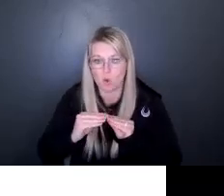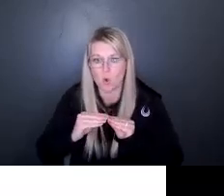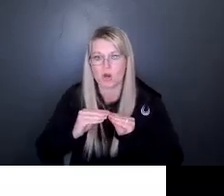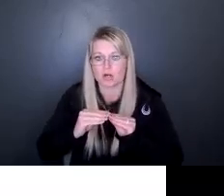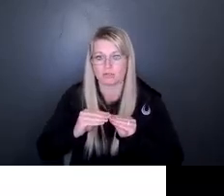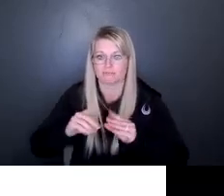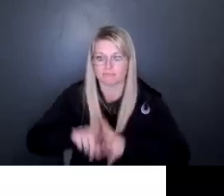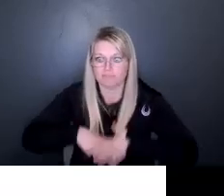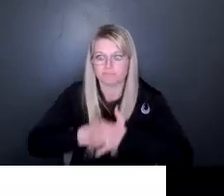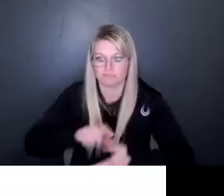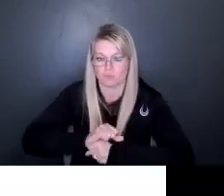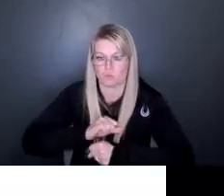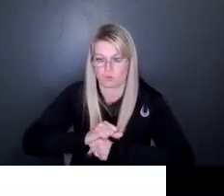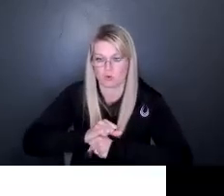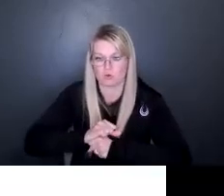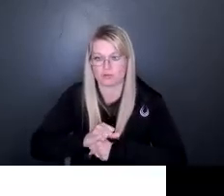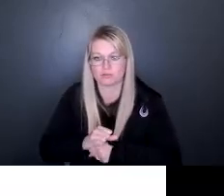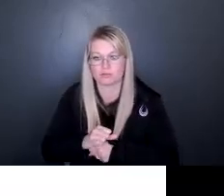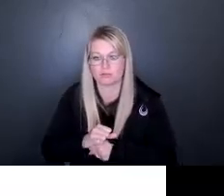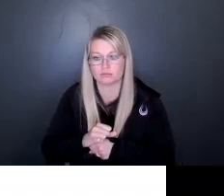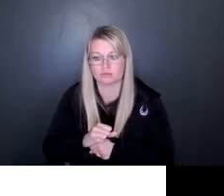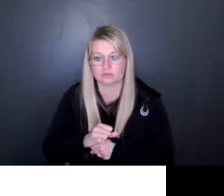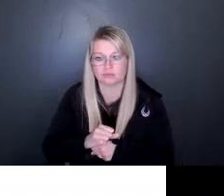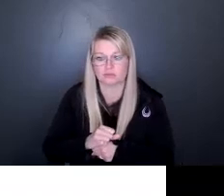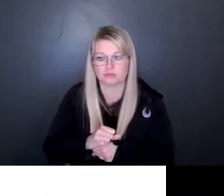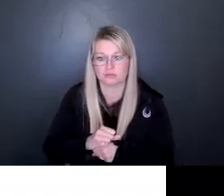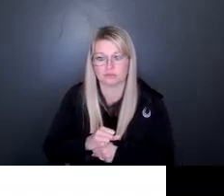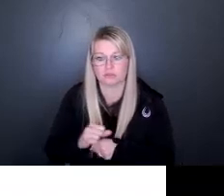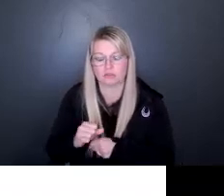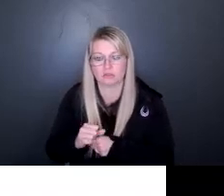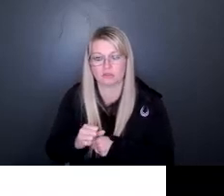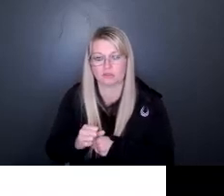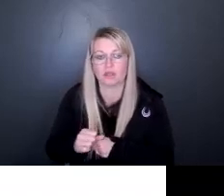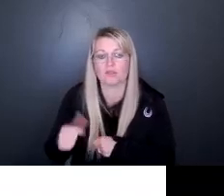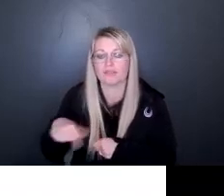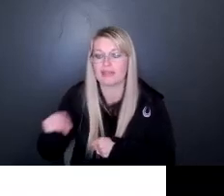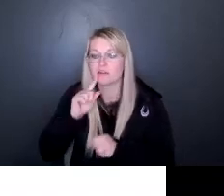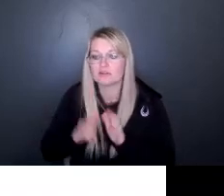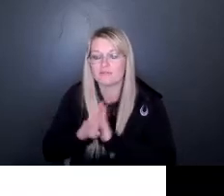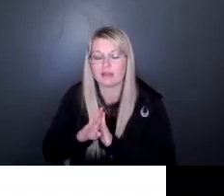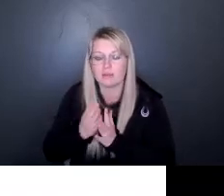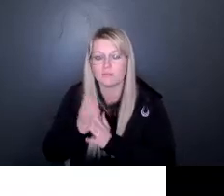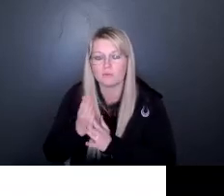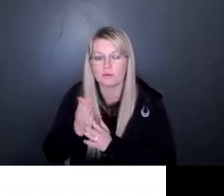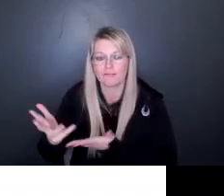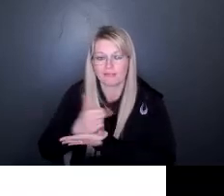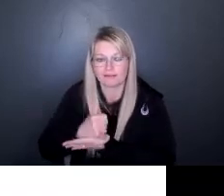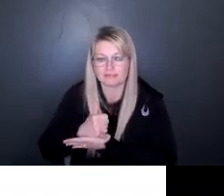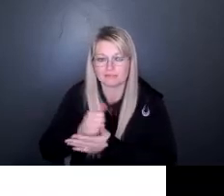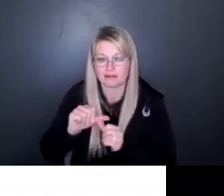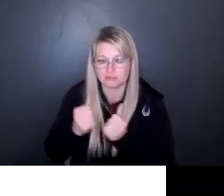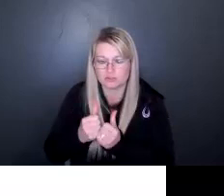work. As with all the INEE tools and resources, they are developed through a collaborative interagency